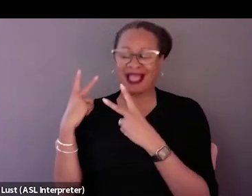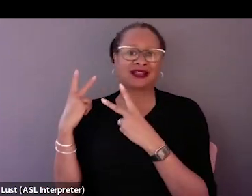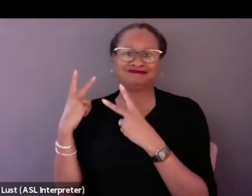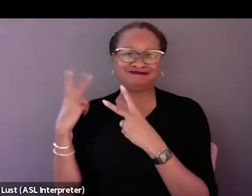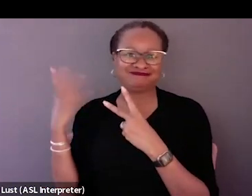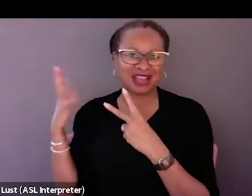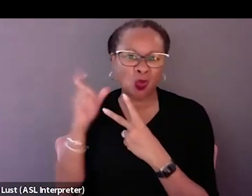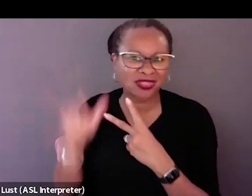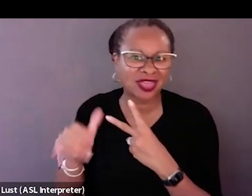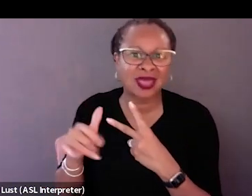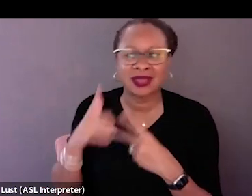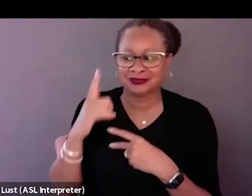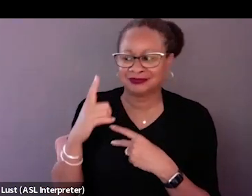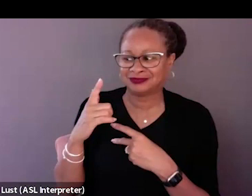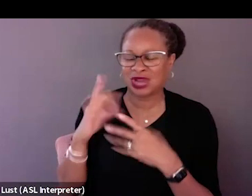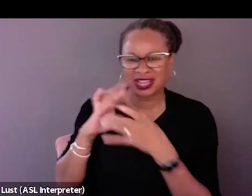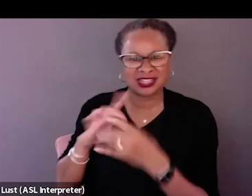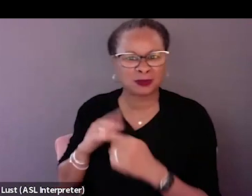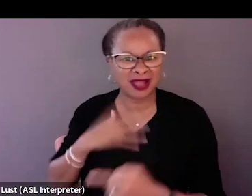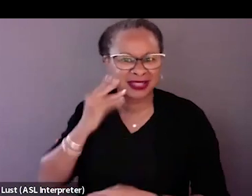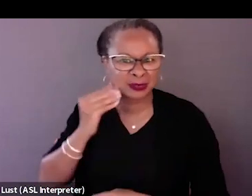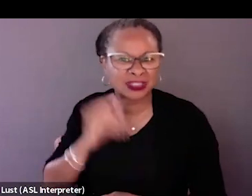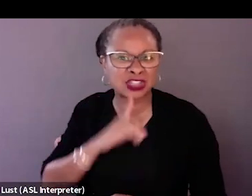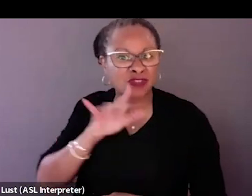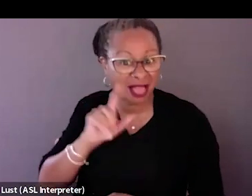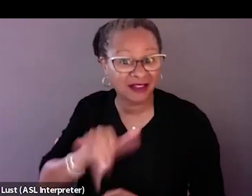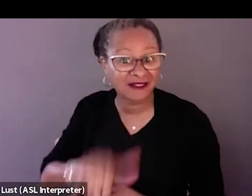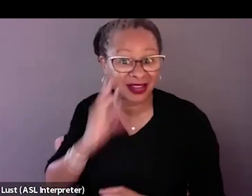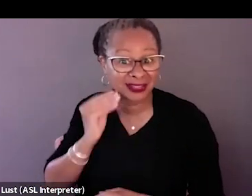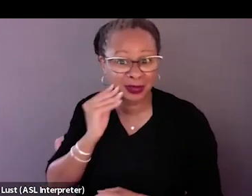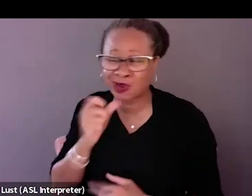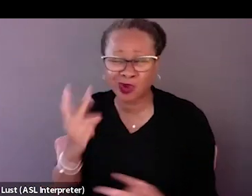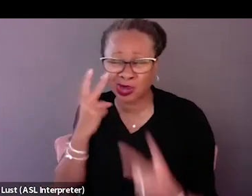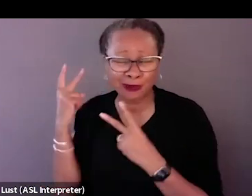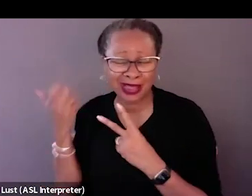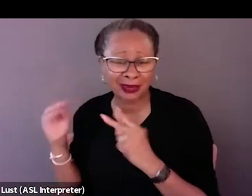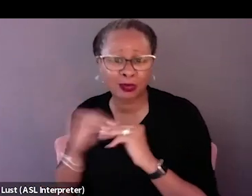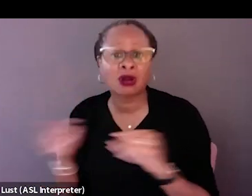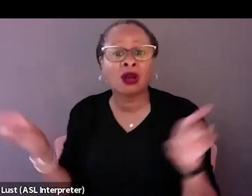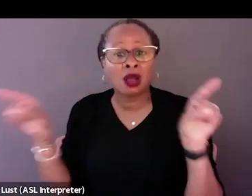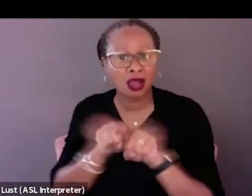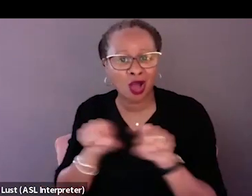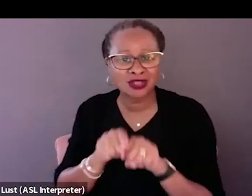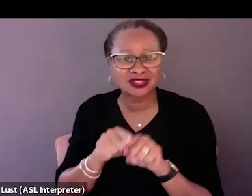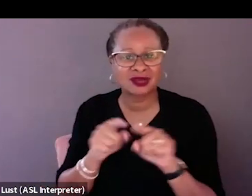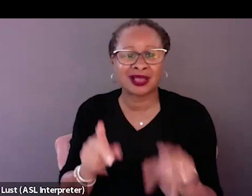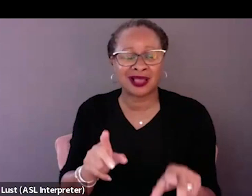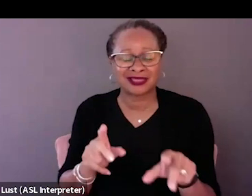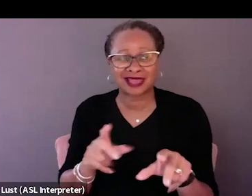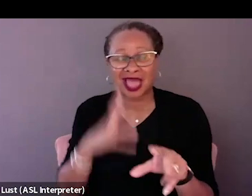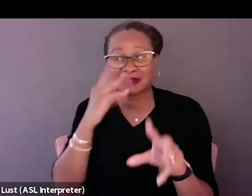the reality of my experience. And then also just nostalgia for